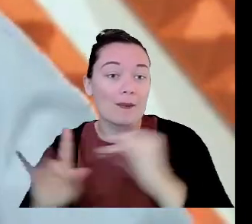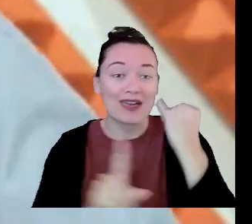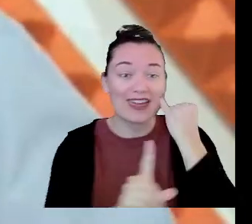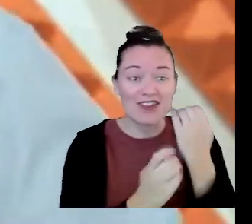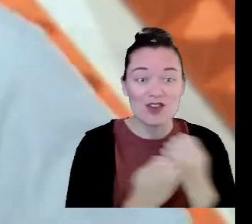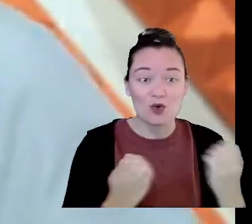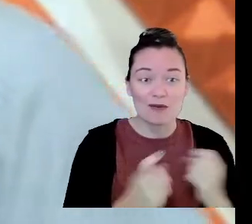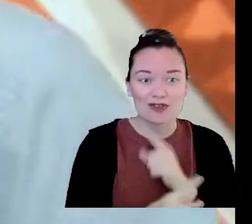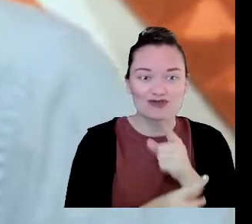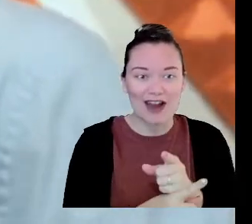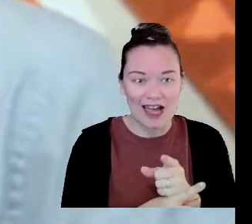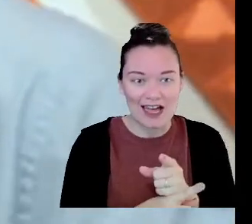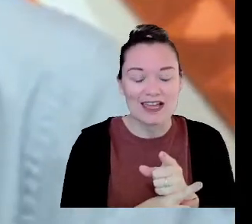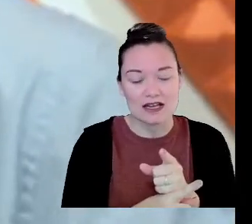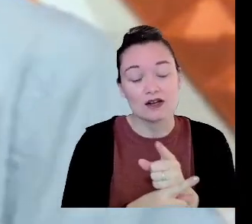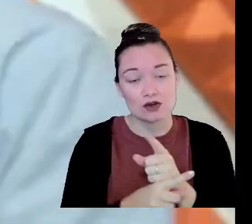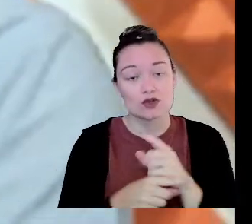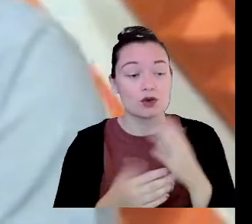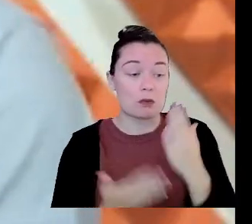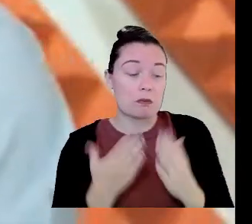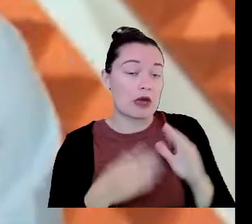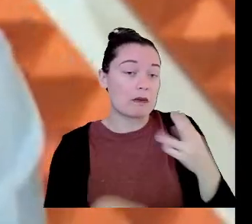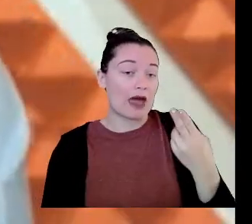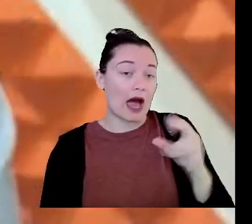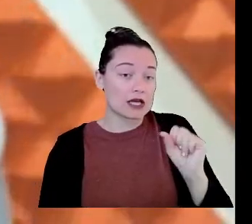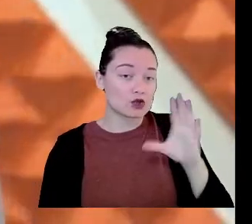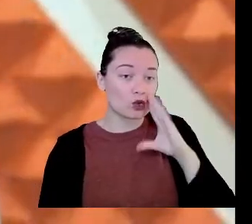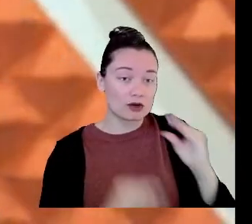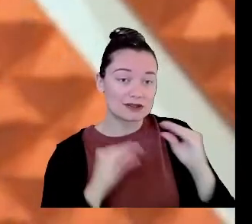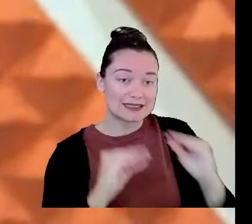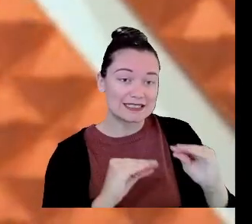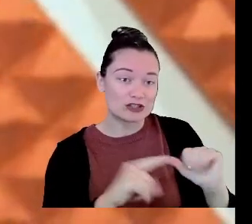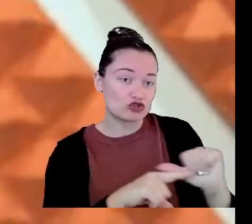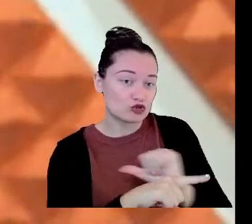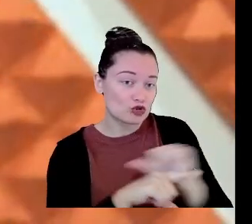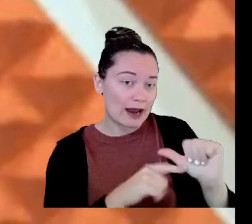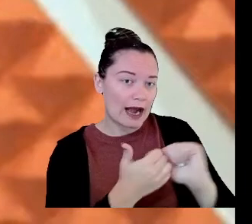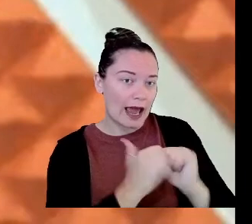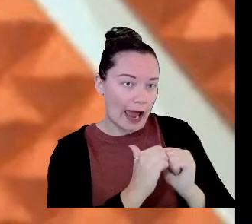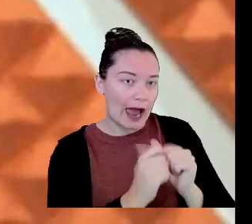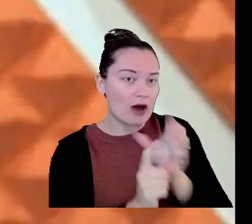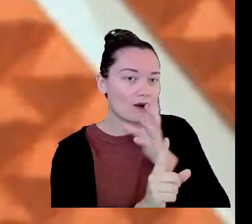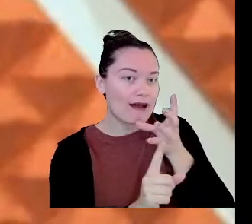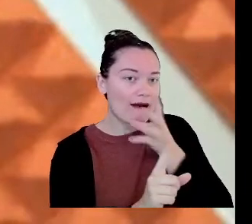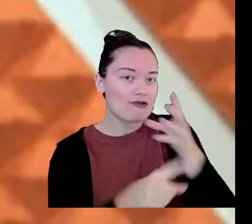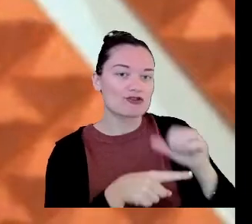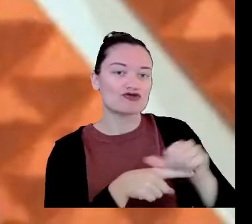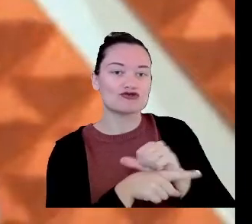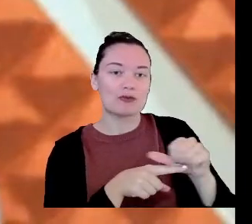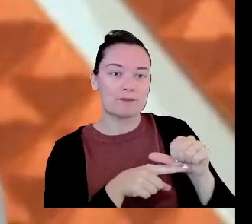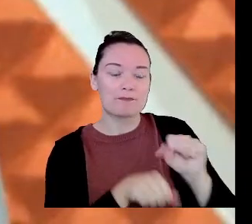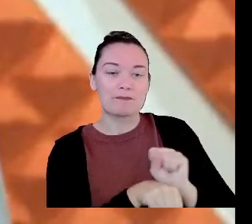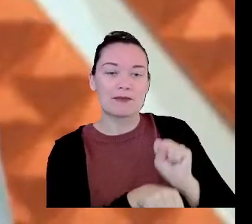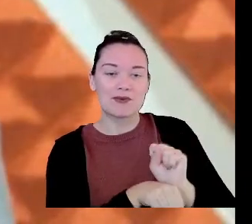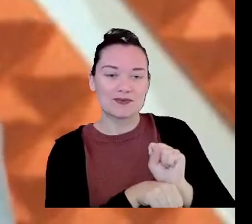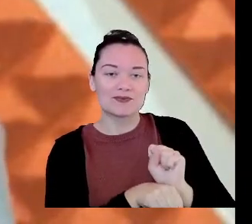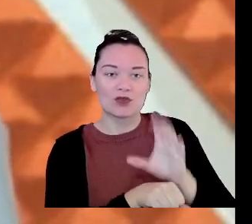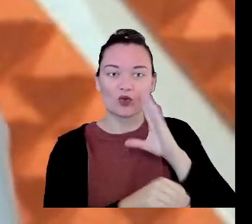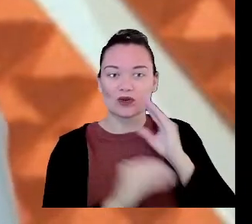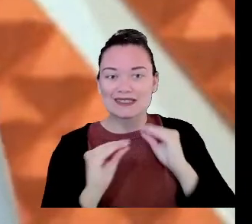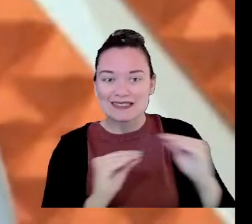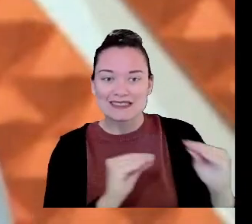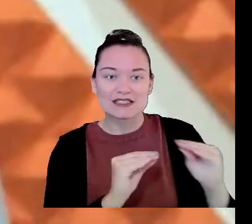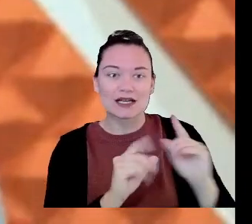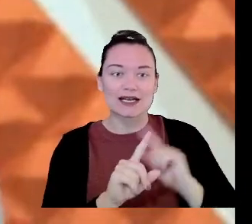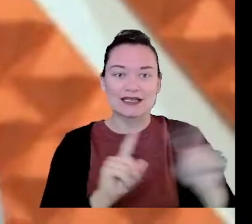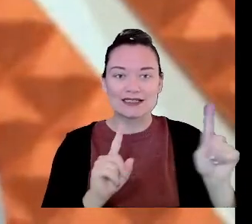get training-wise, maybe in high school if there's a vocational school near you, is agricultural training, and they'll train you in different types of seeds